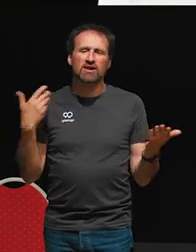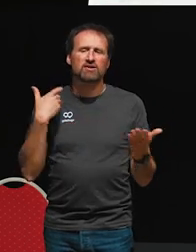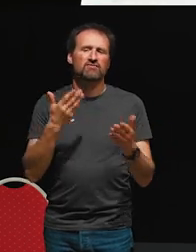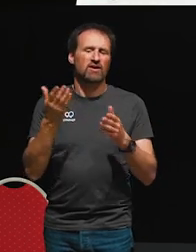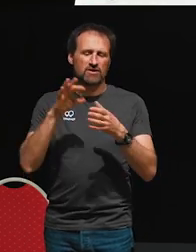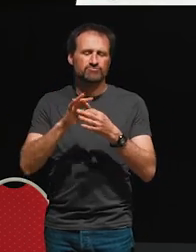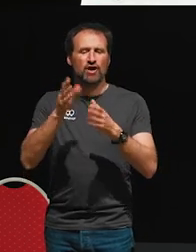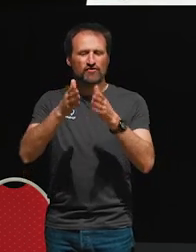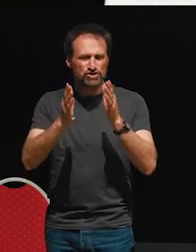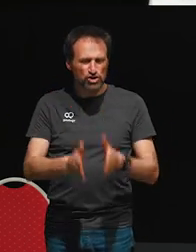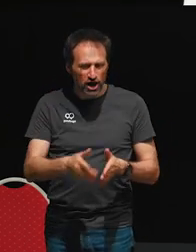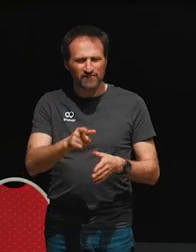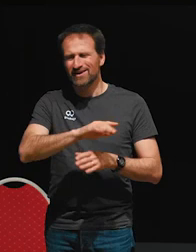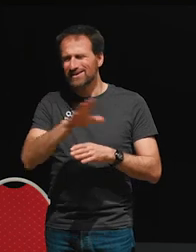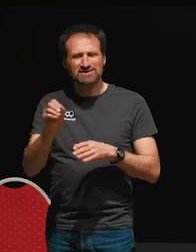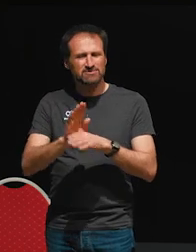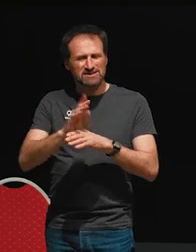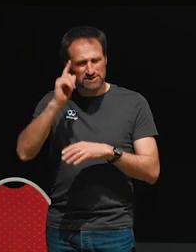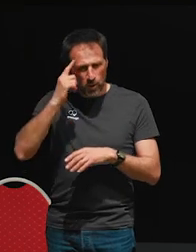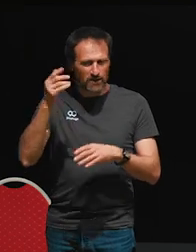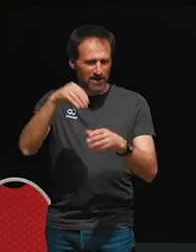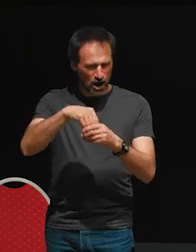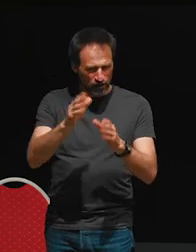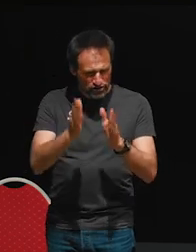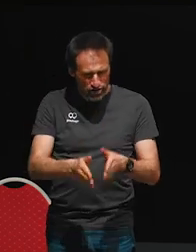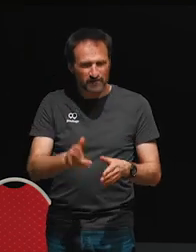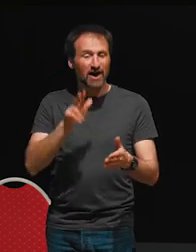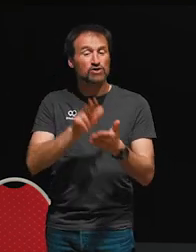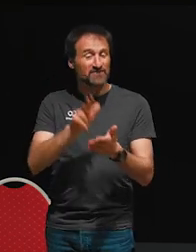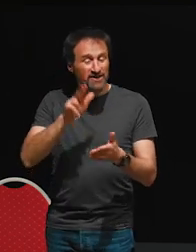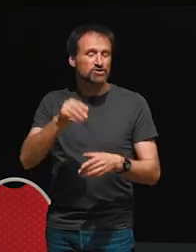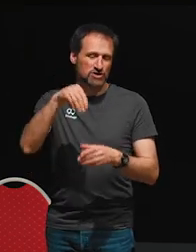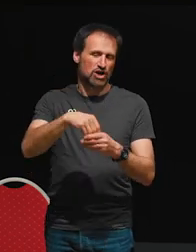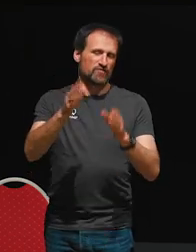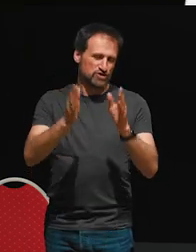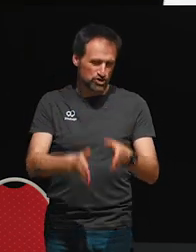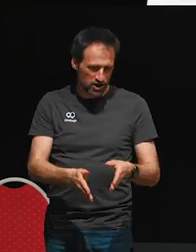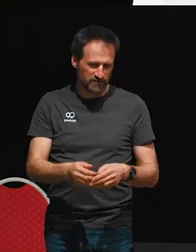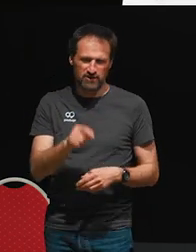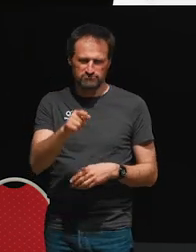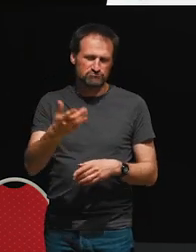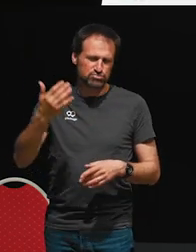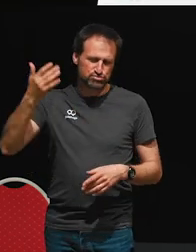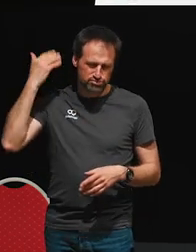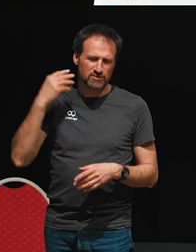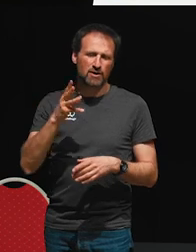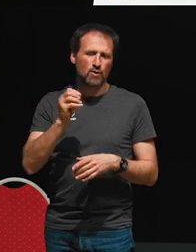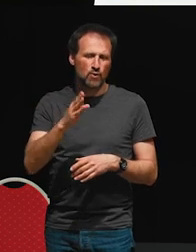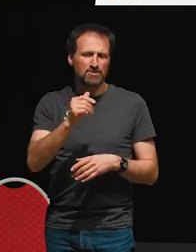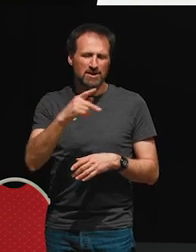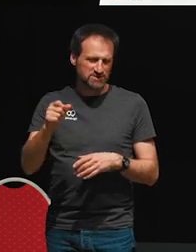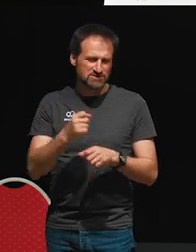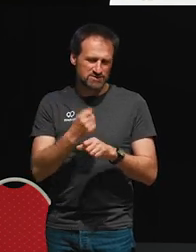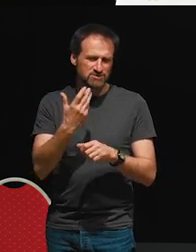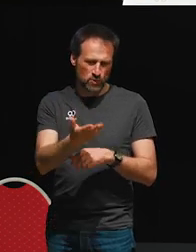the business logic is handled on the server, the authentication is handled on the server. This is how we used to make web apps for a lot of years, and we still do in some